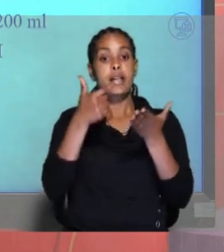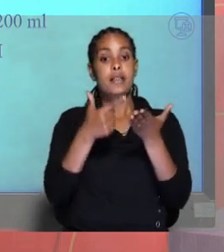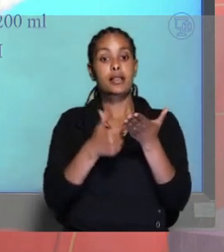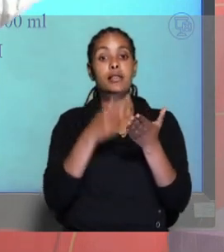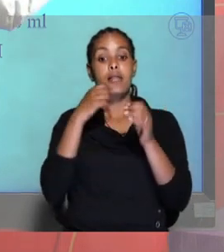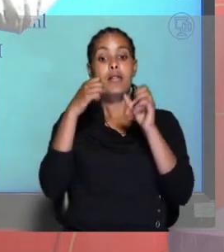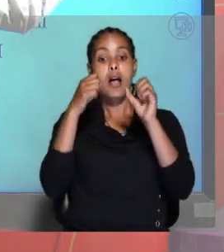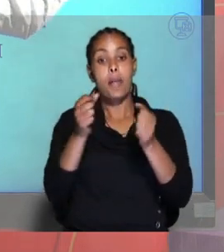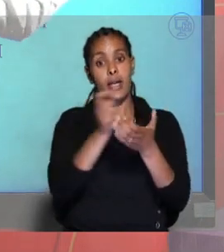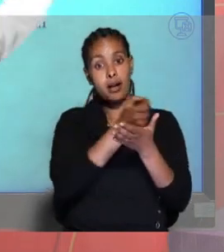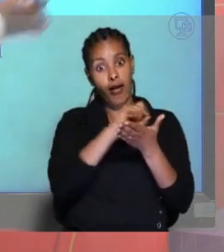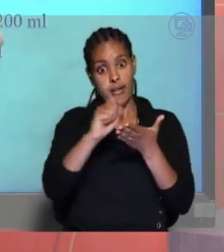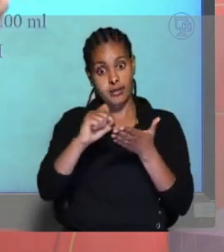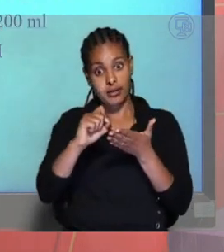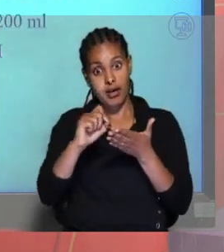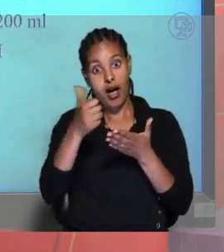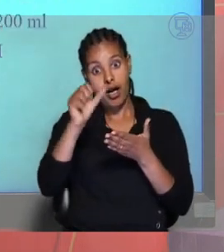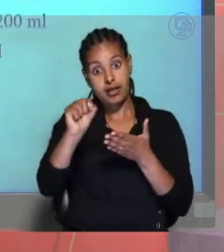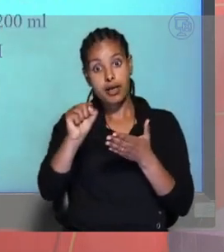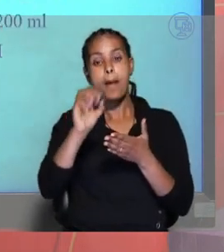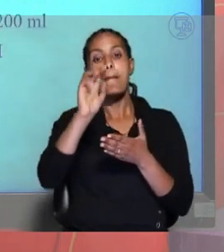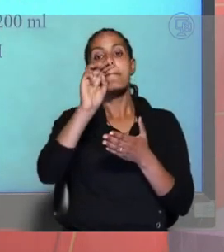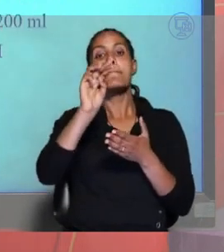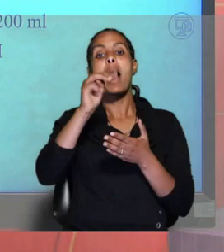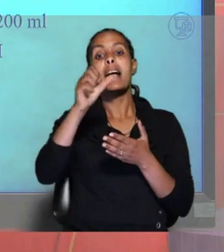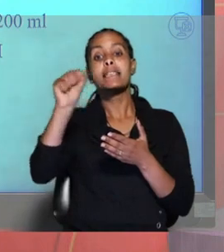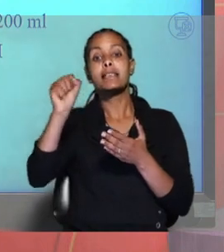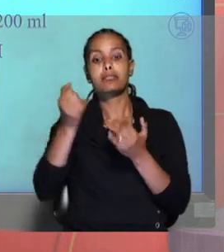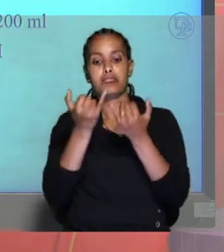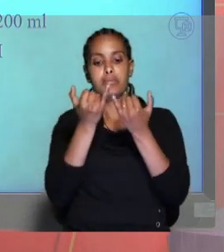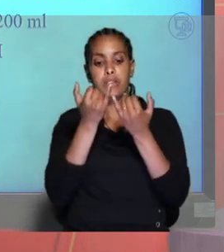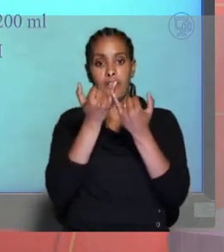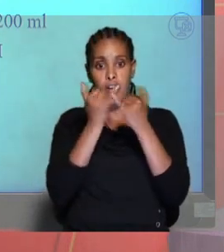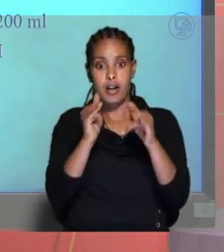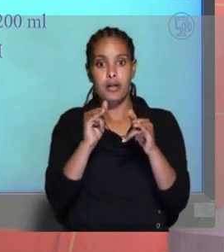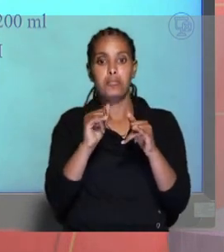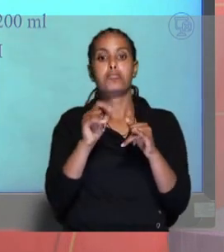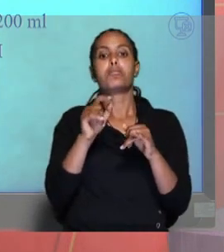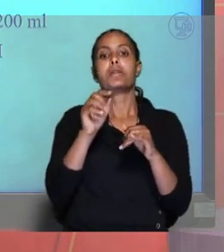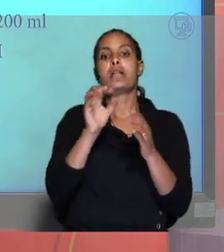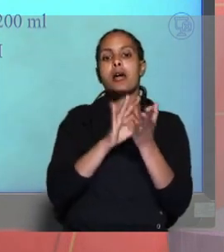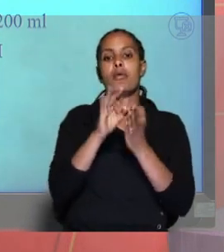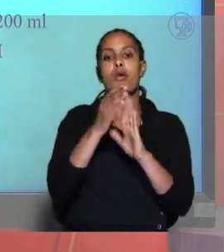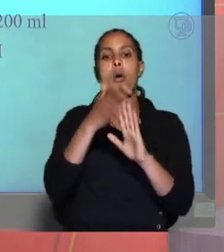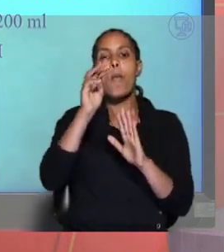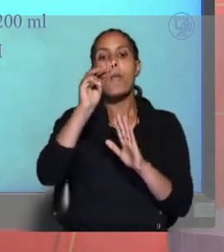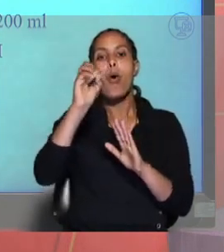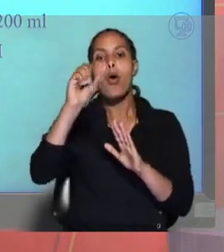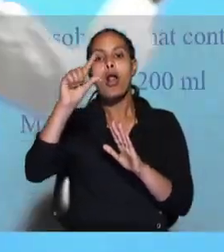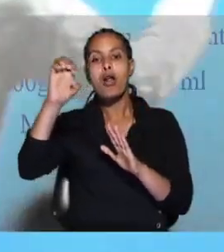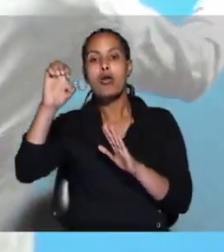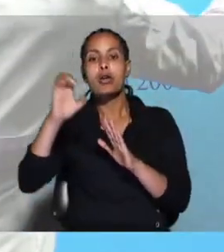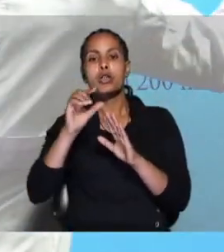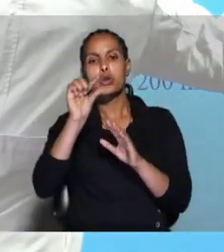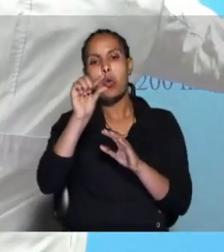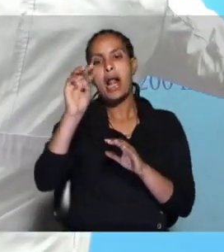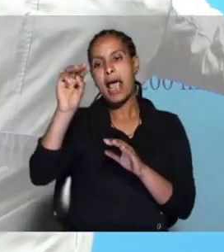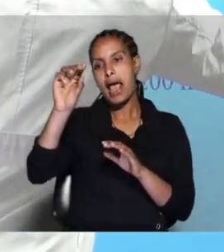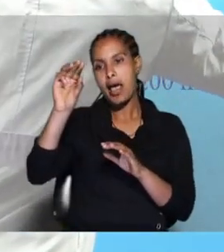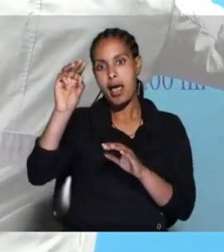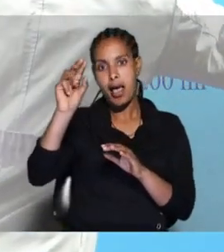This can be written as mass divided by molar mass is number of mole of the solids, small